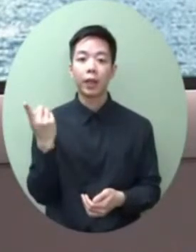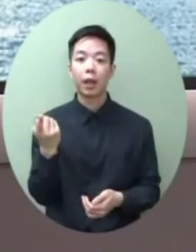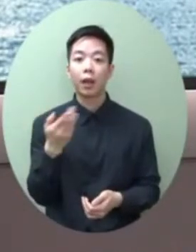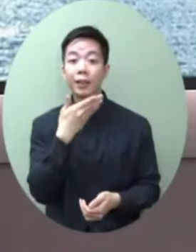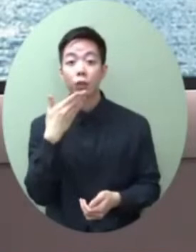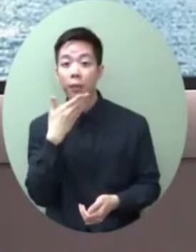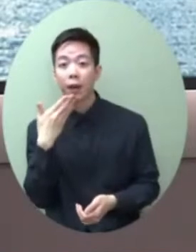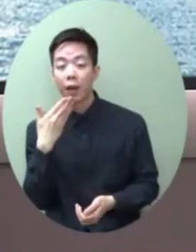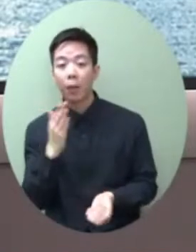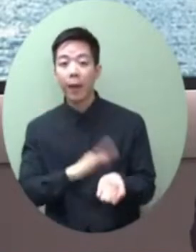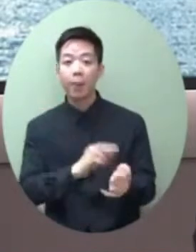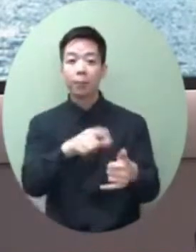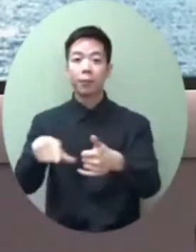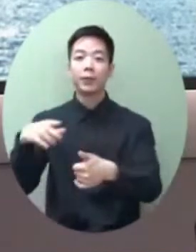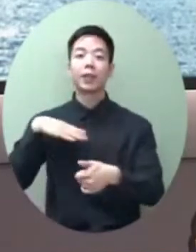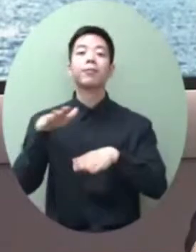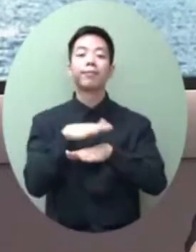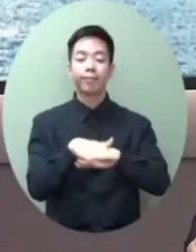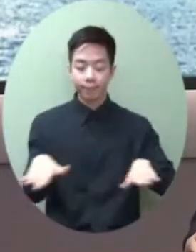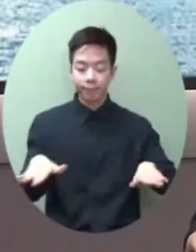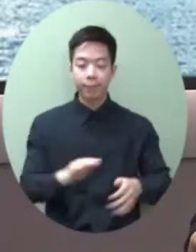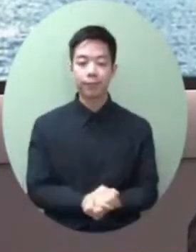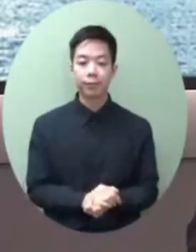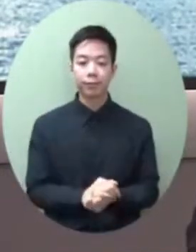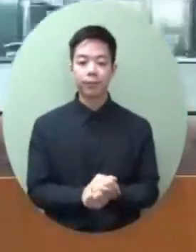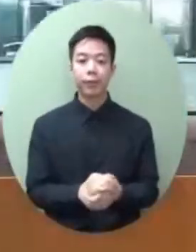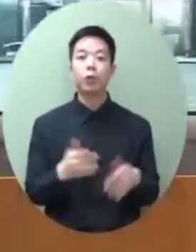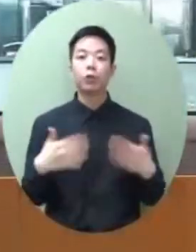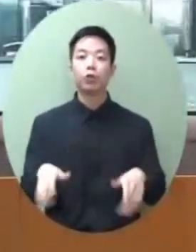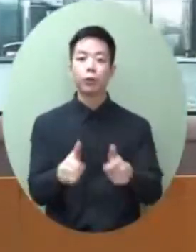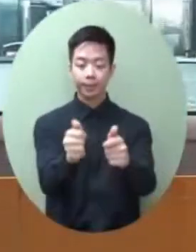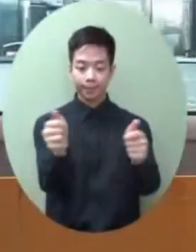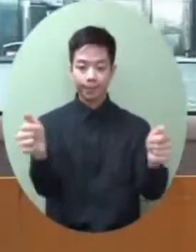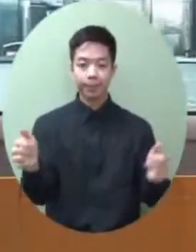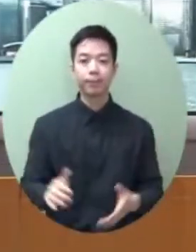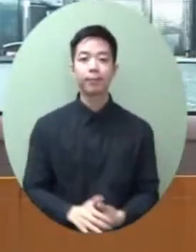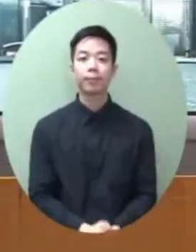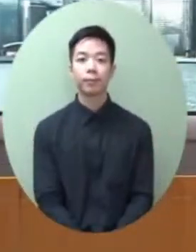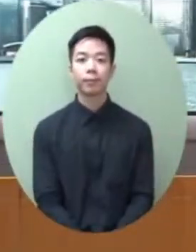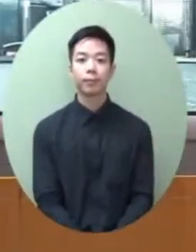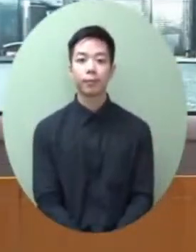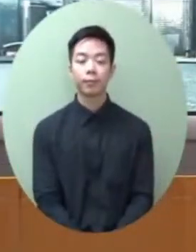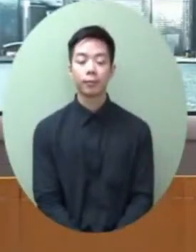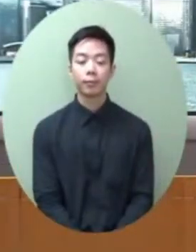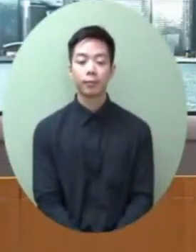But the other children cases are in a stable condition. That's the end of the press briefing. Thank you.